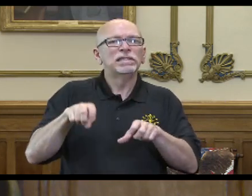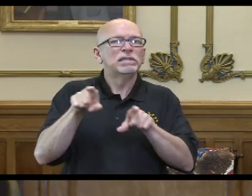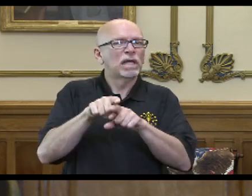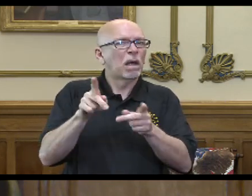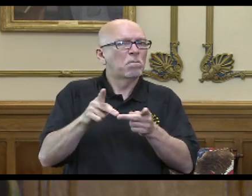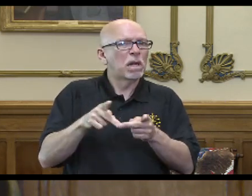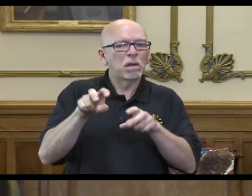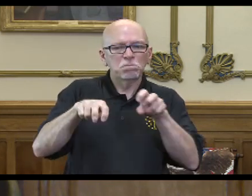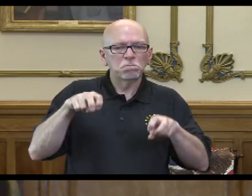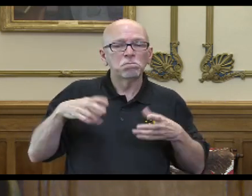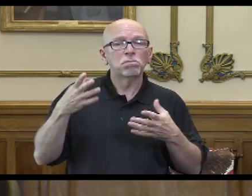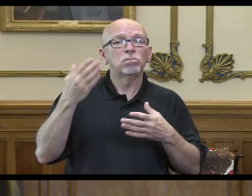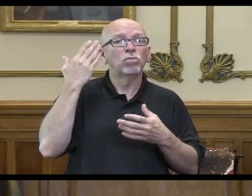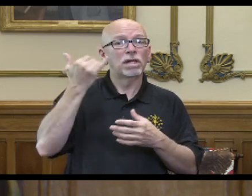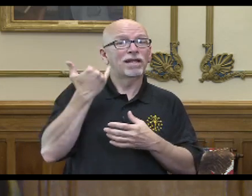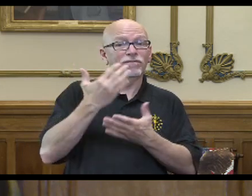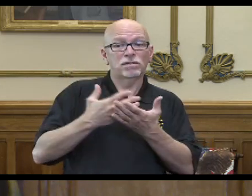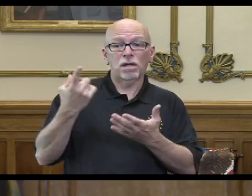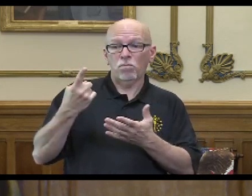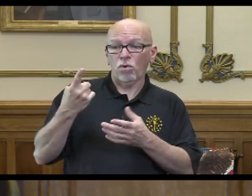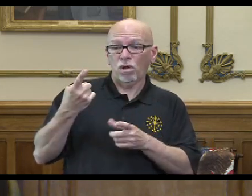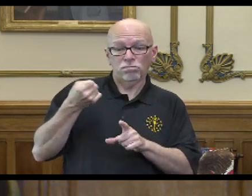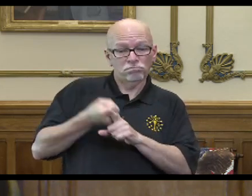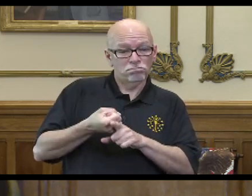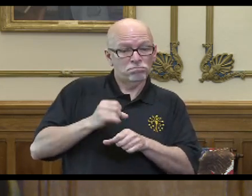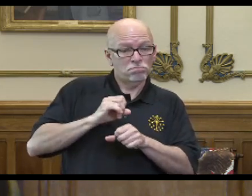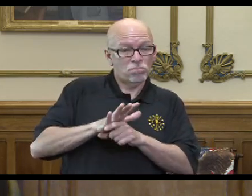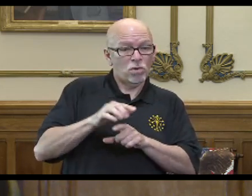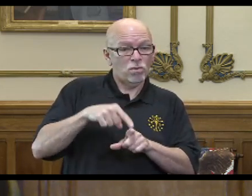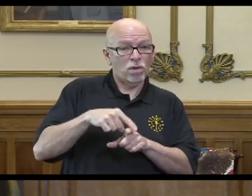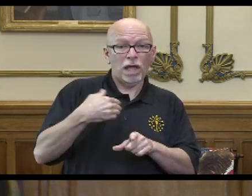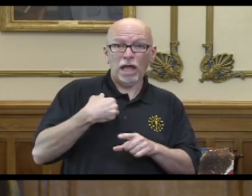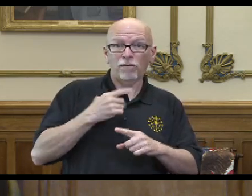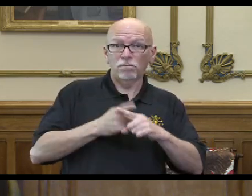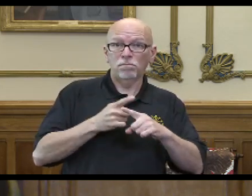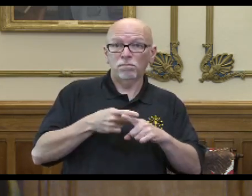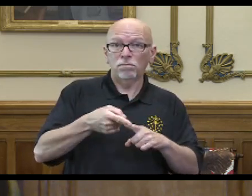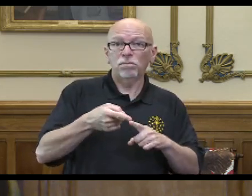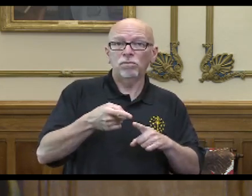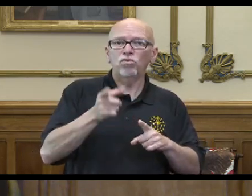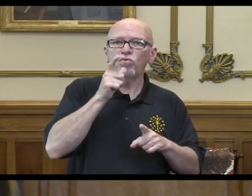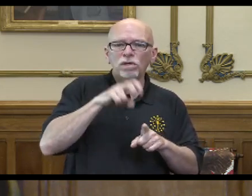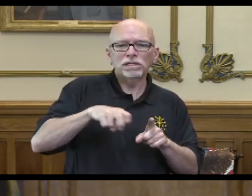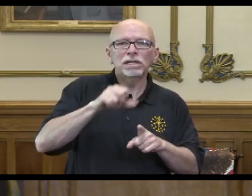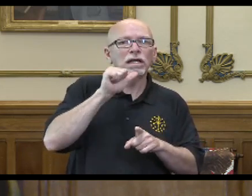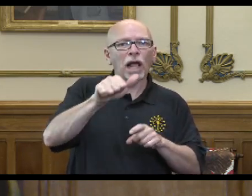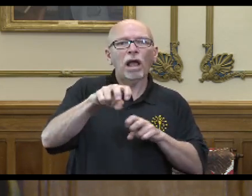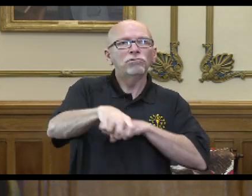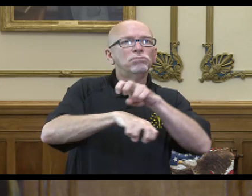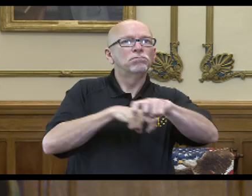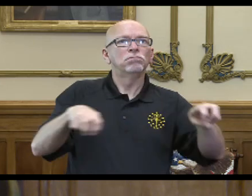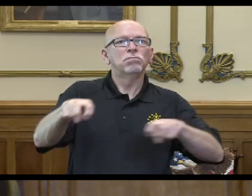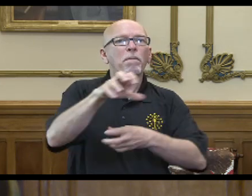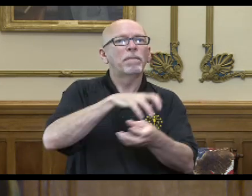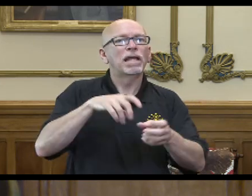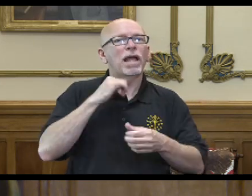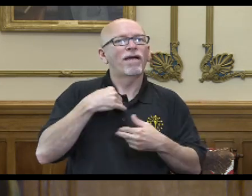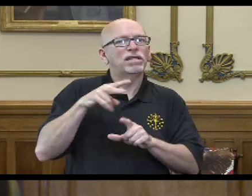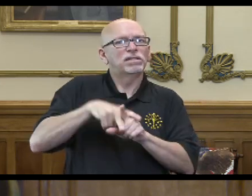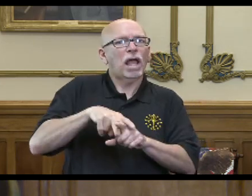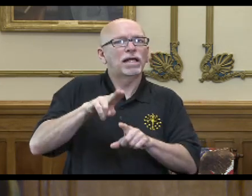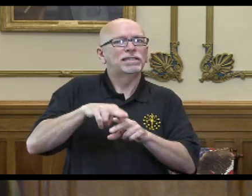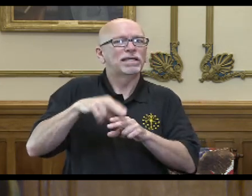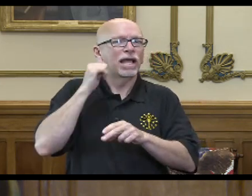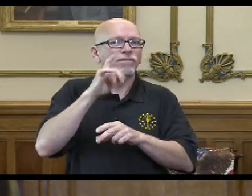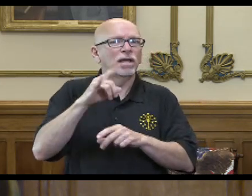place so we know if somebody is exposed or becomes COVID positive, who would have been sitting around them that we need to be able to contact